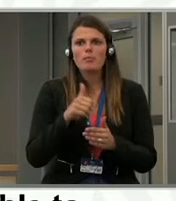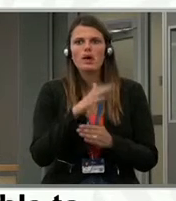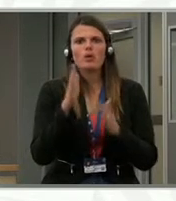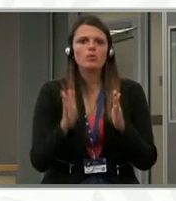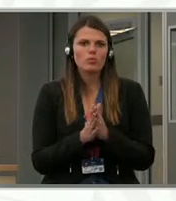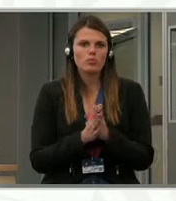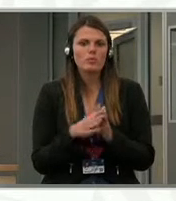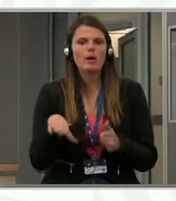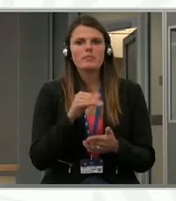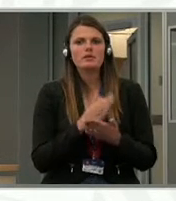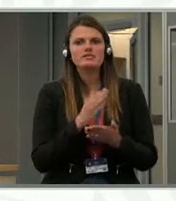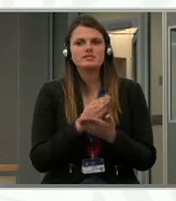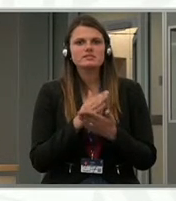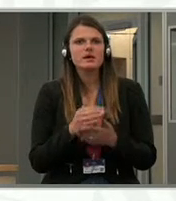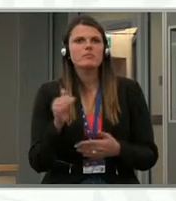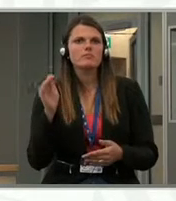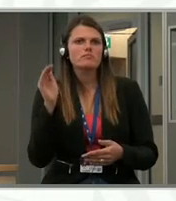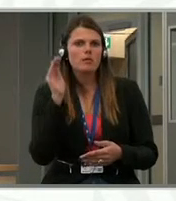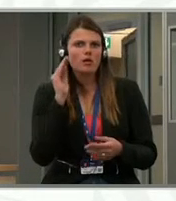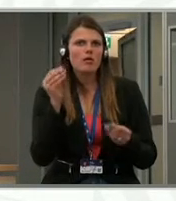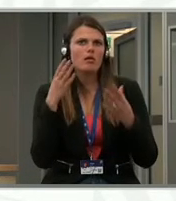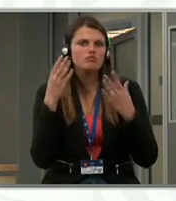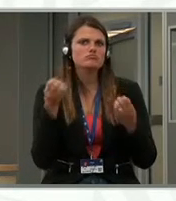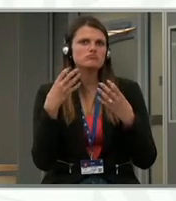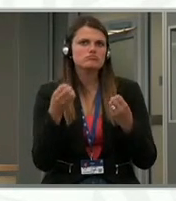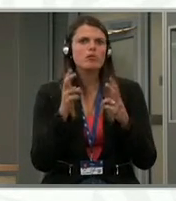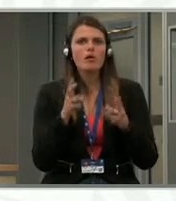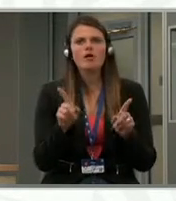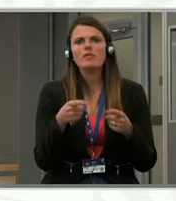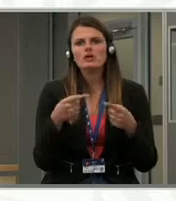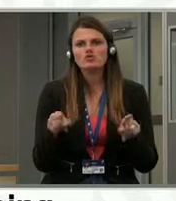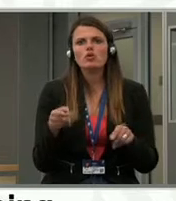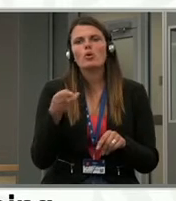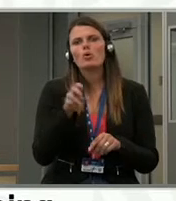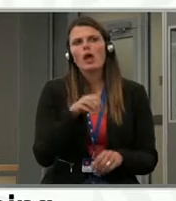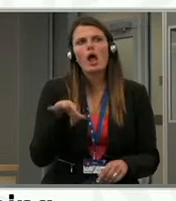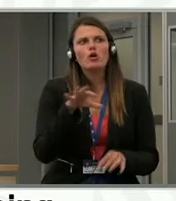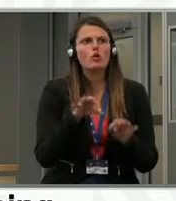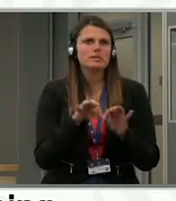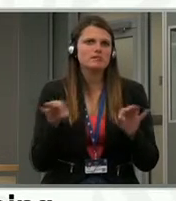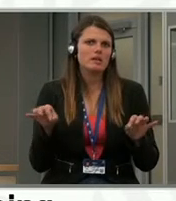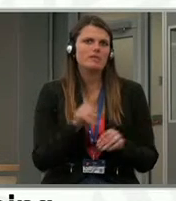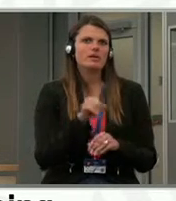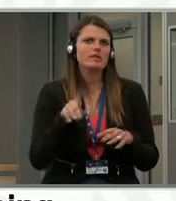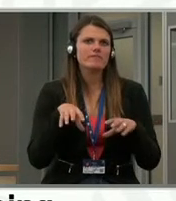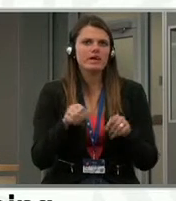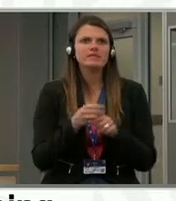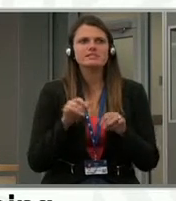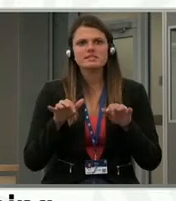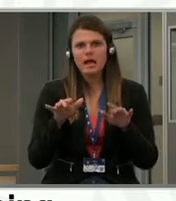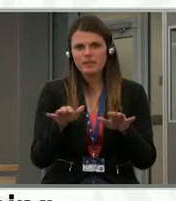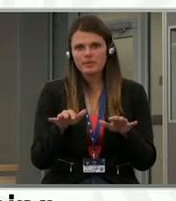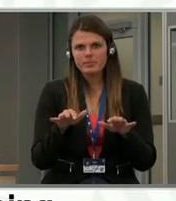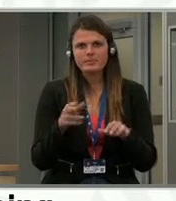here, actions being taken at local level, at global level, European level, by private companies, by